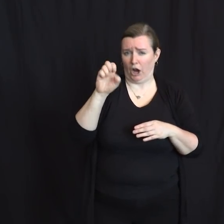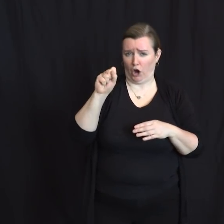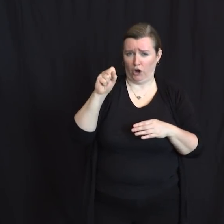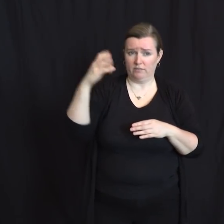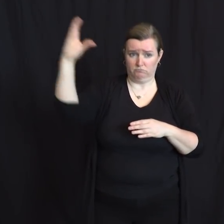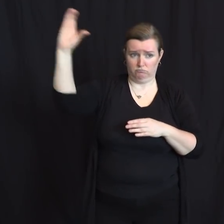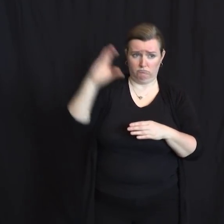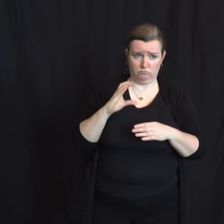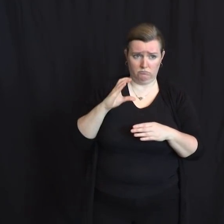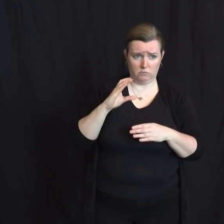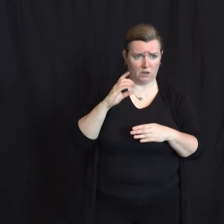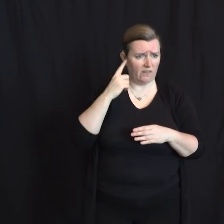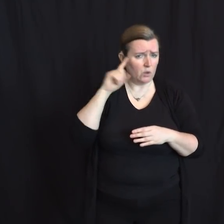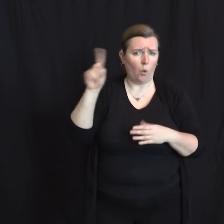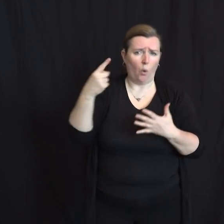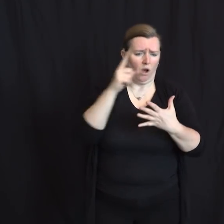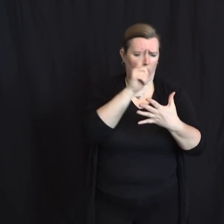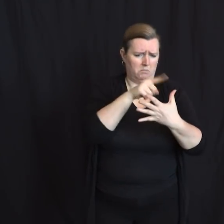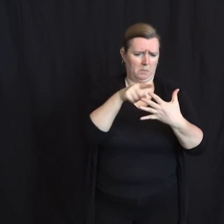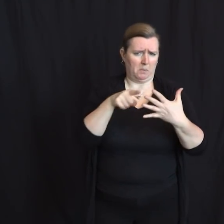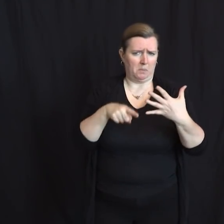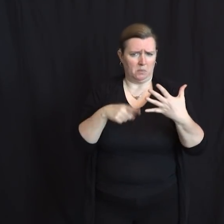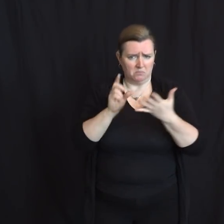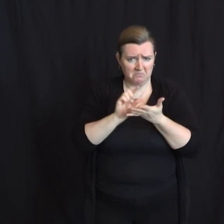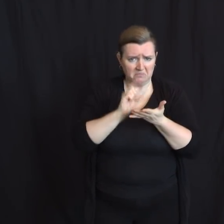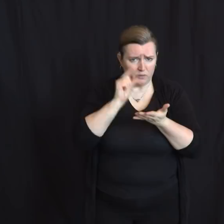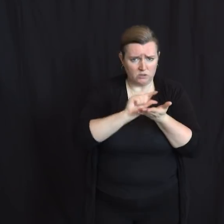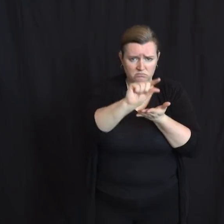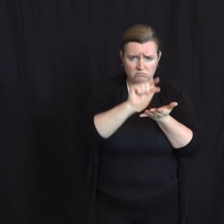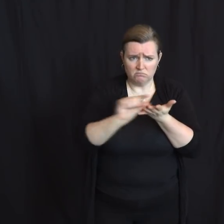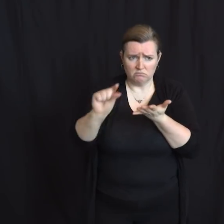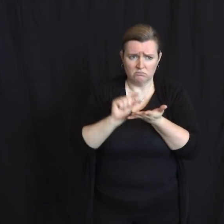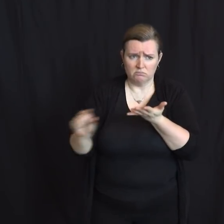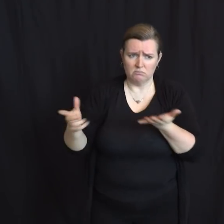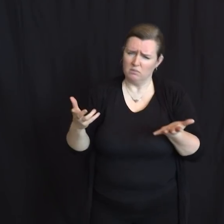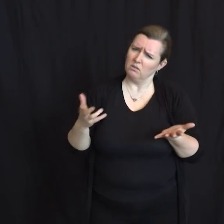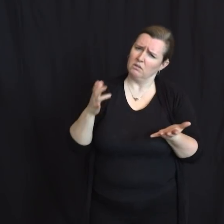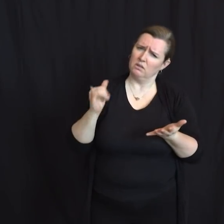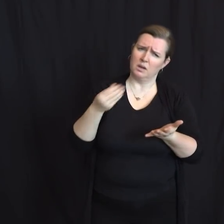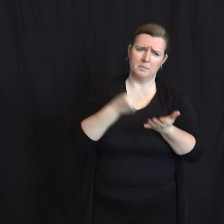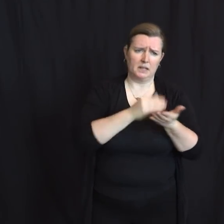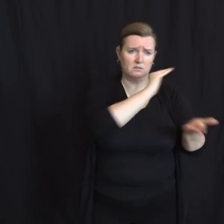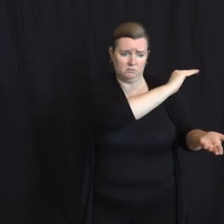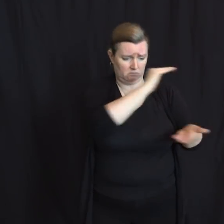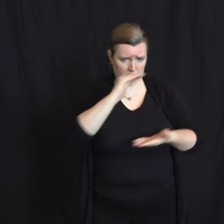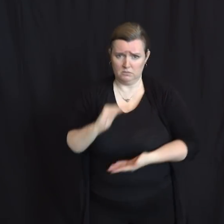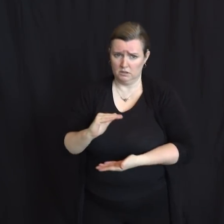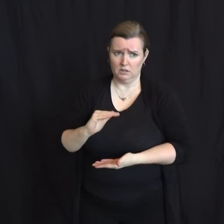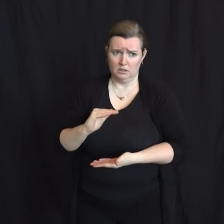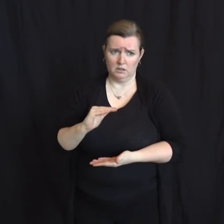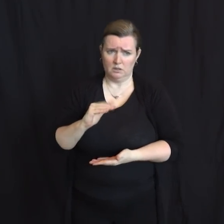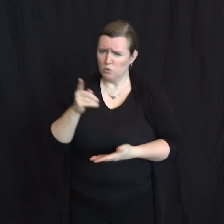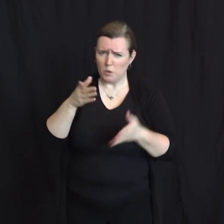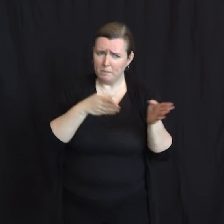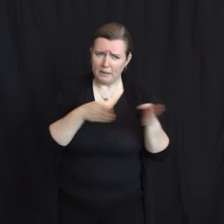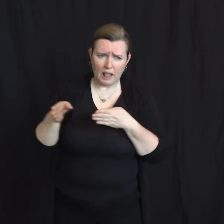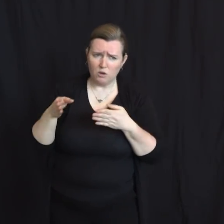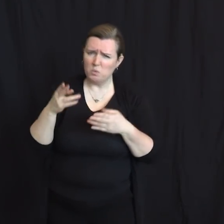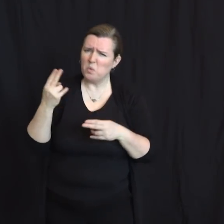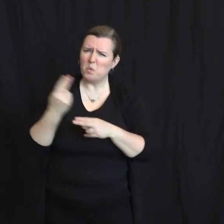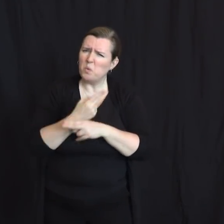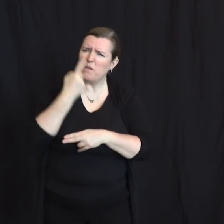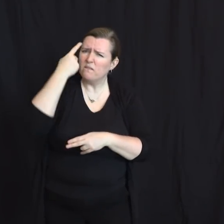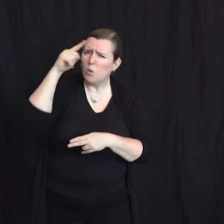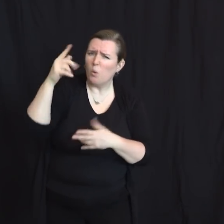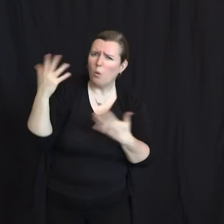in your opening remarks, what specifically were you going to use the money that you thought you were going to have to do? And now,